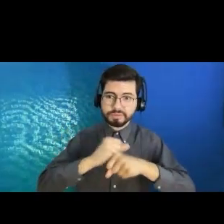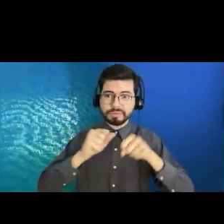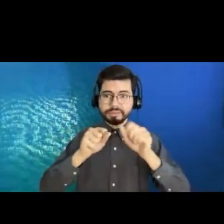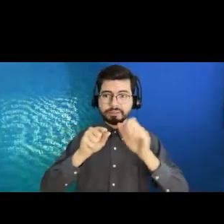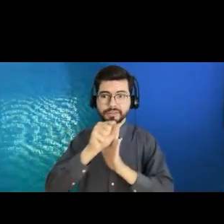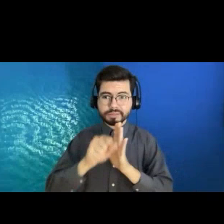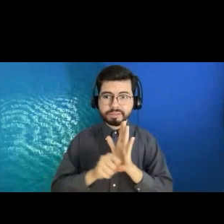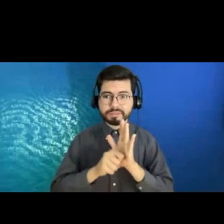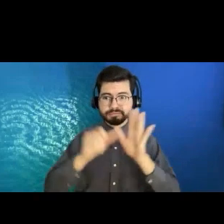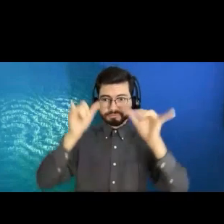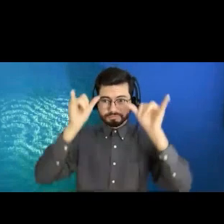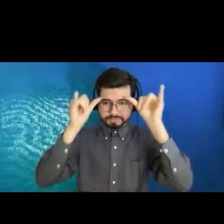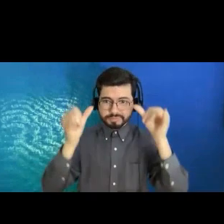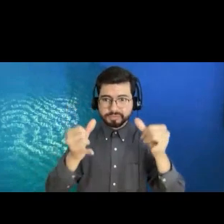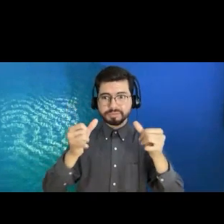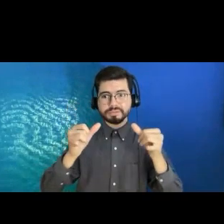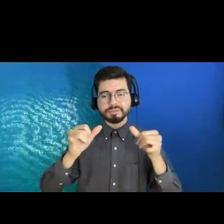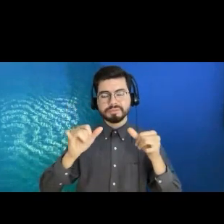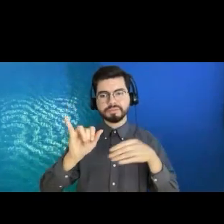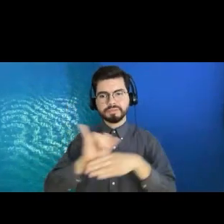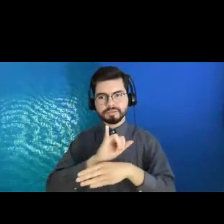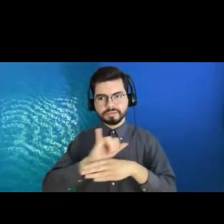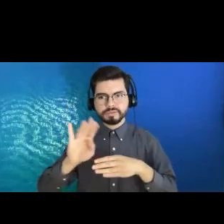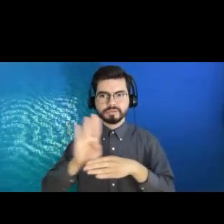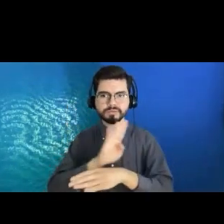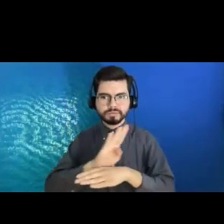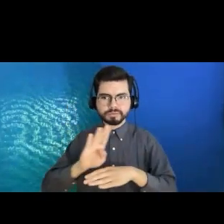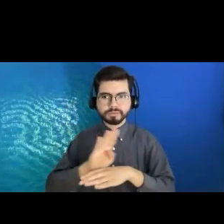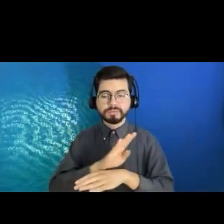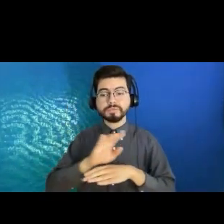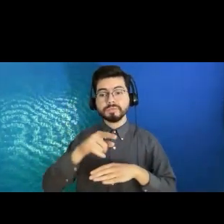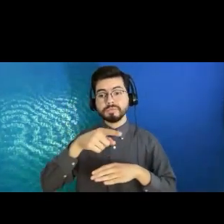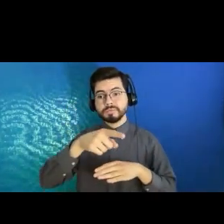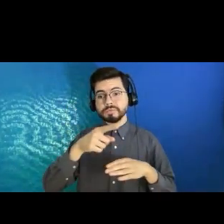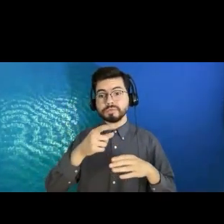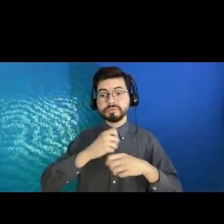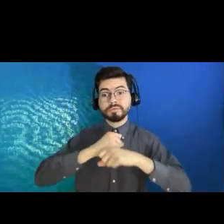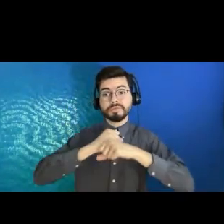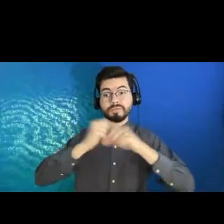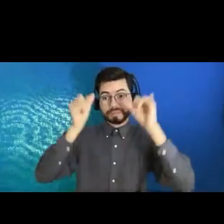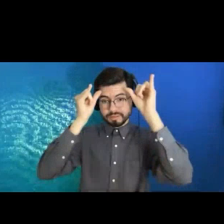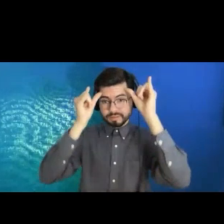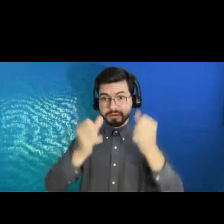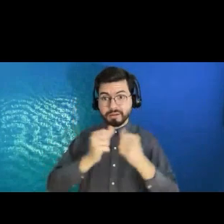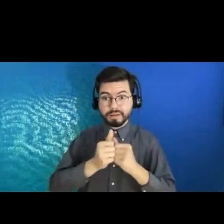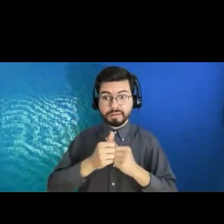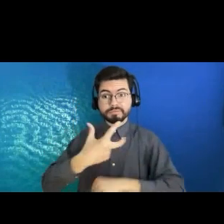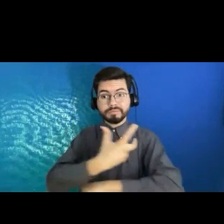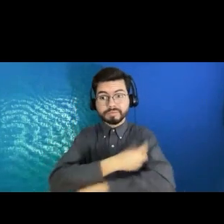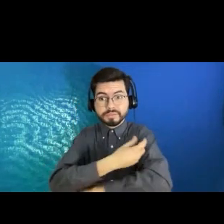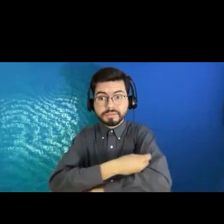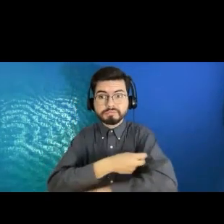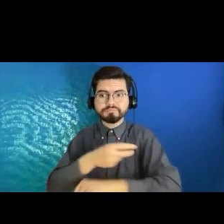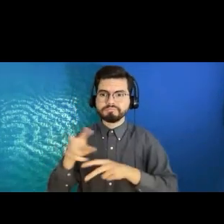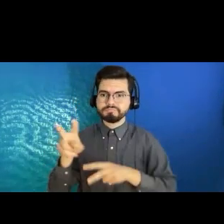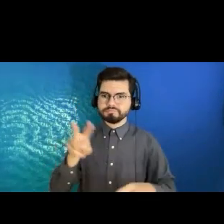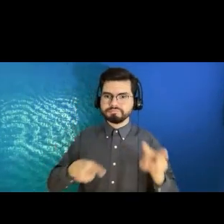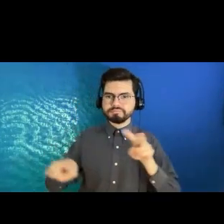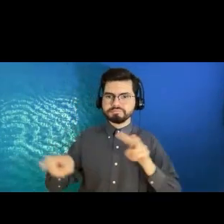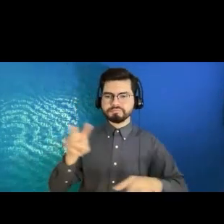is really focused on protecting livestock by vaccination and surveillance. We've really focused on